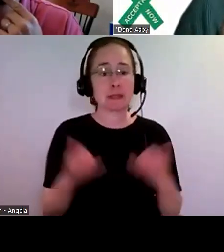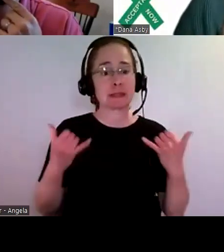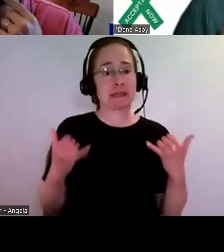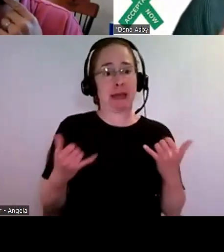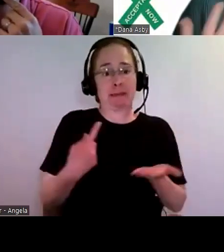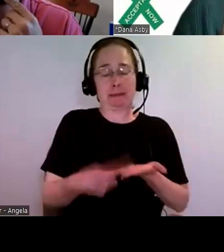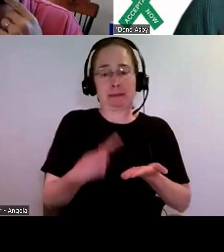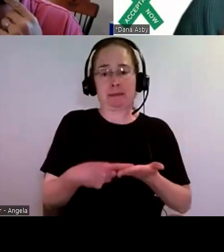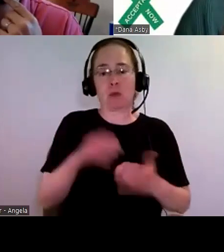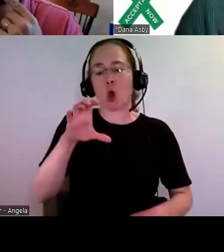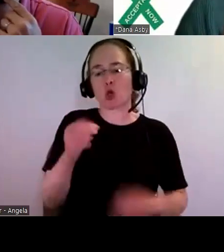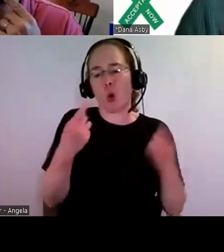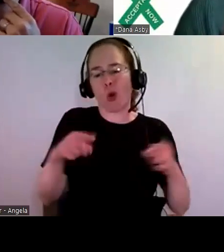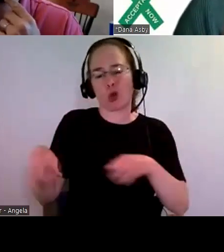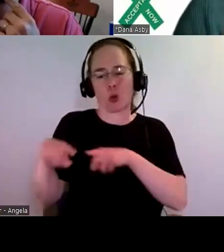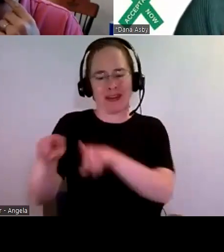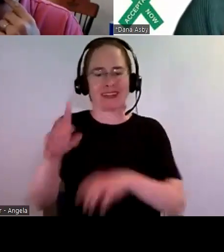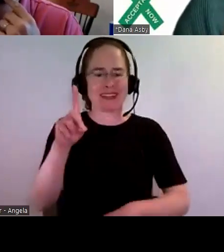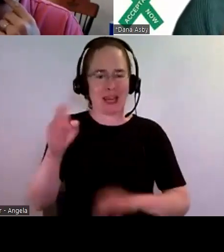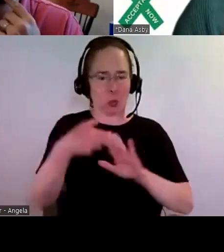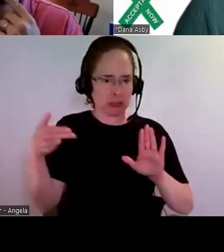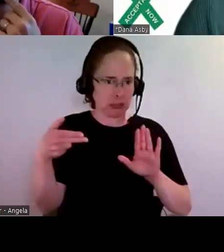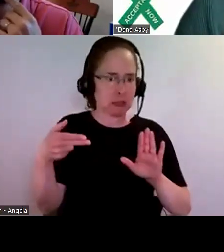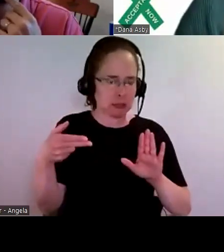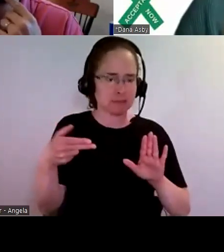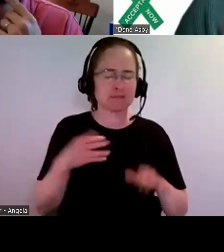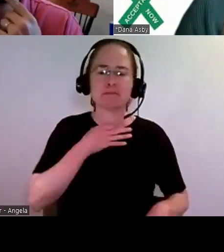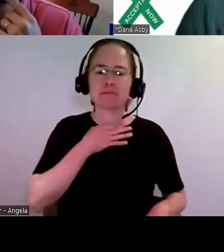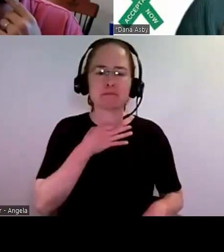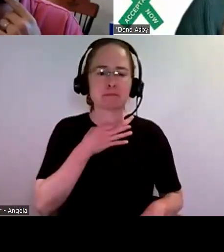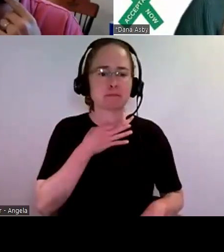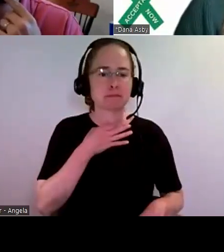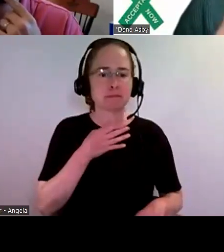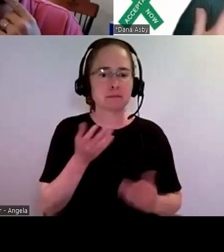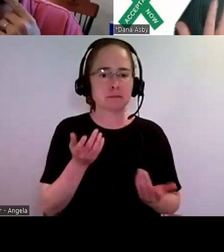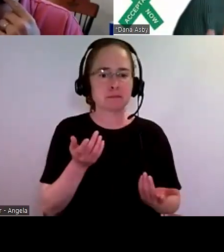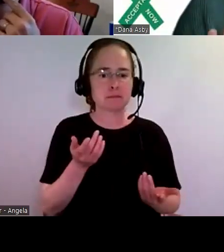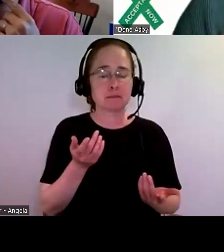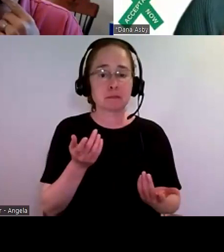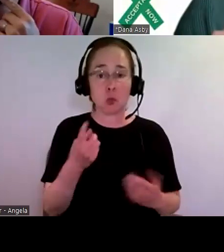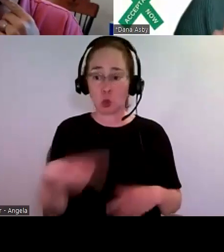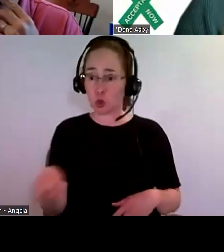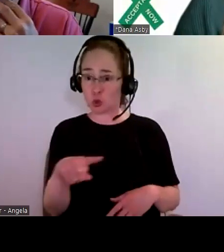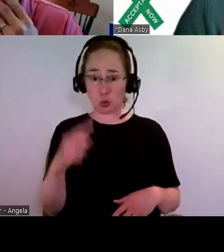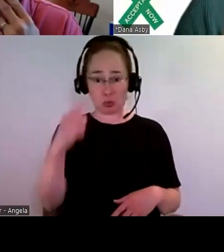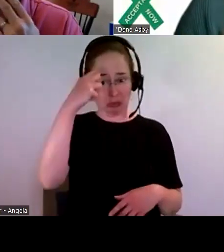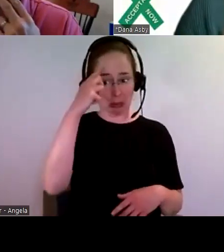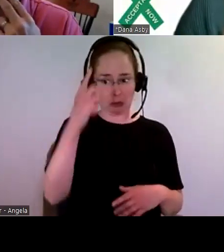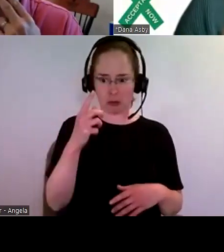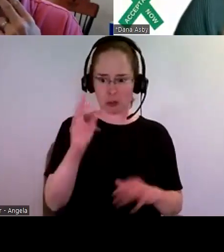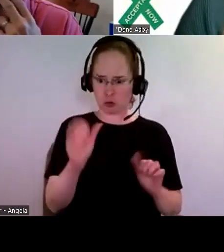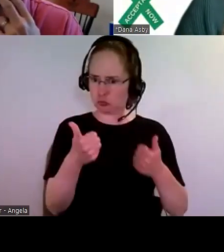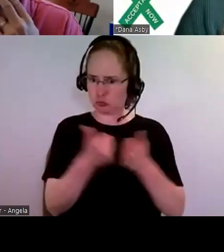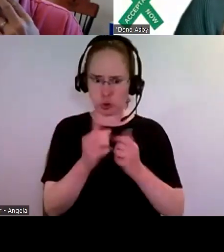talking about co-occurring diagnoses. So I'm curious if you think there are any unique challenges